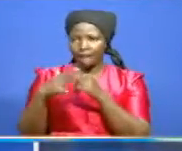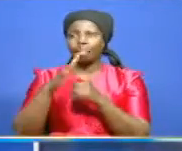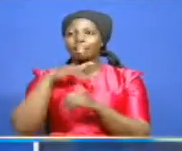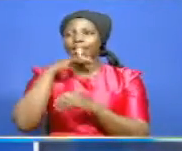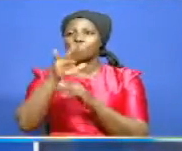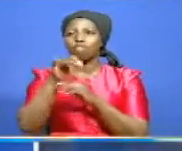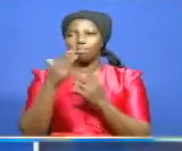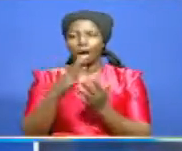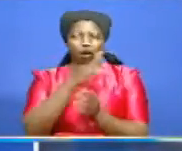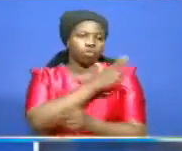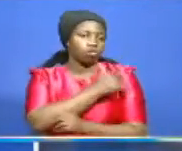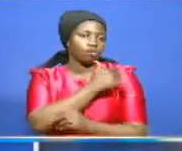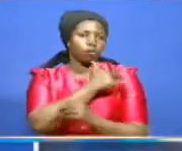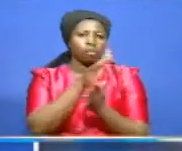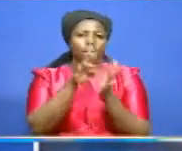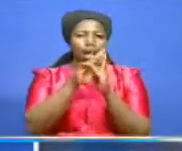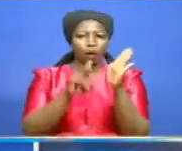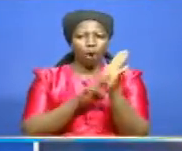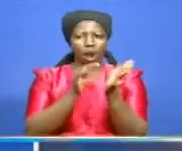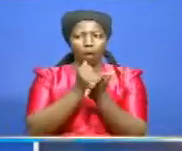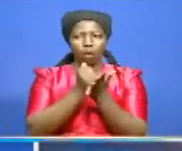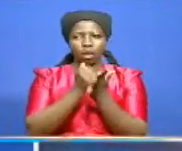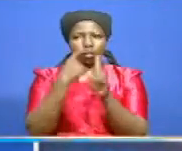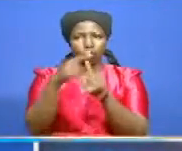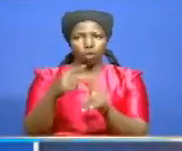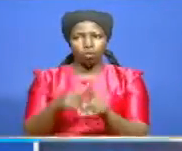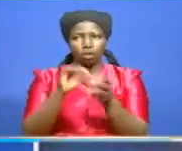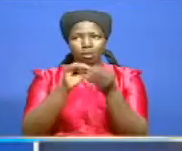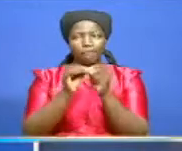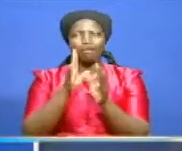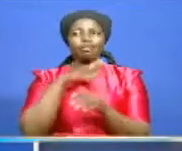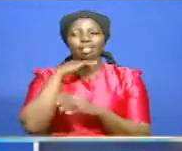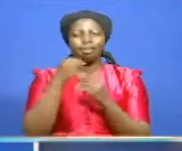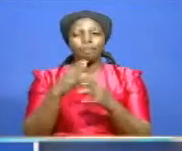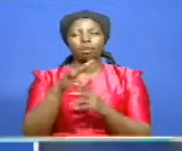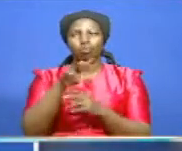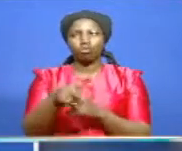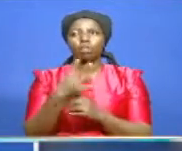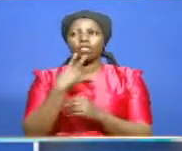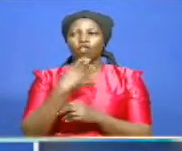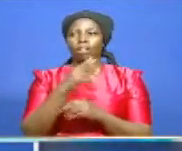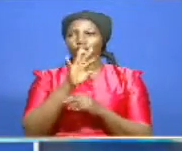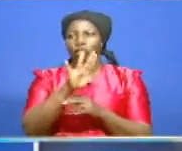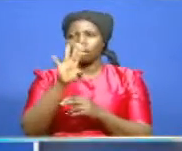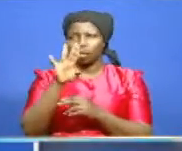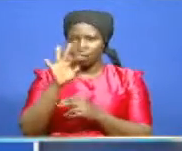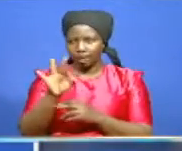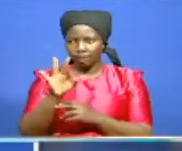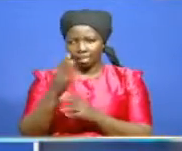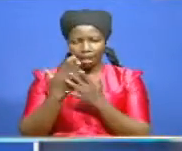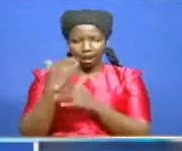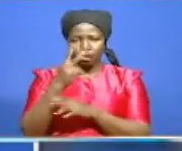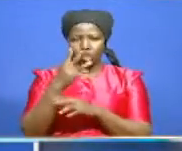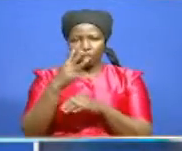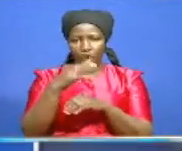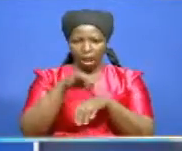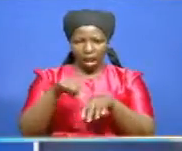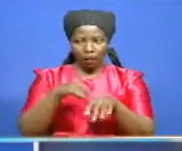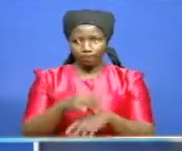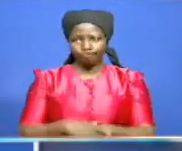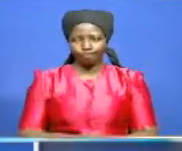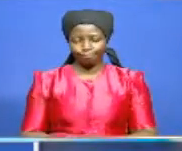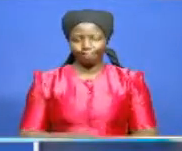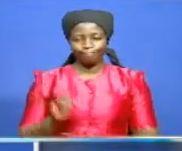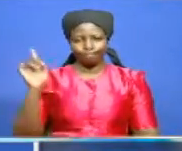from facility record audits. The total number of fatalities now stand at 2,443. In the last 24 hours,